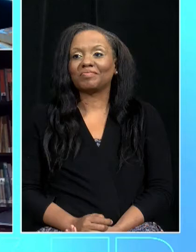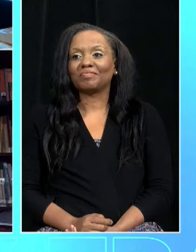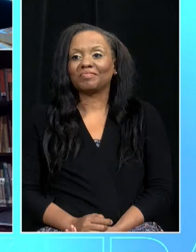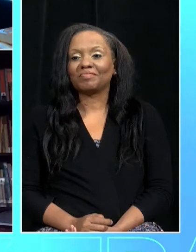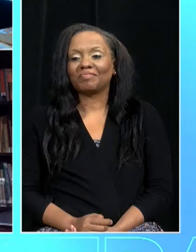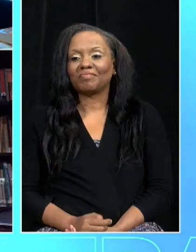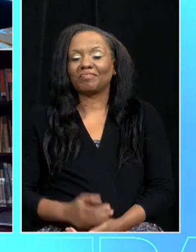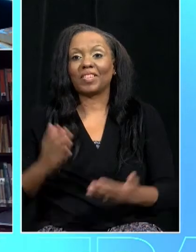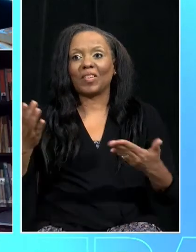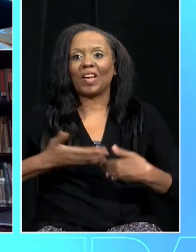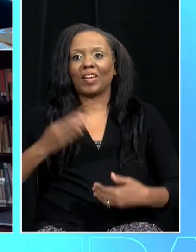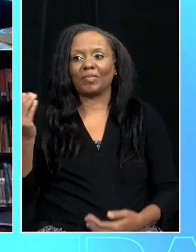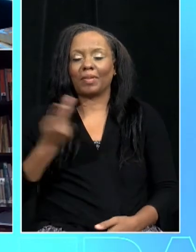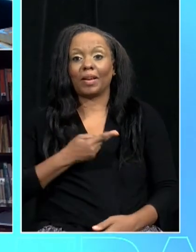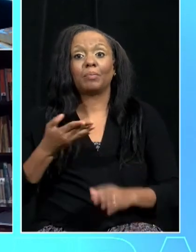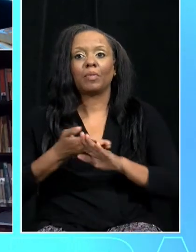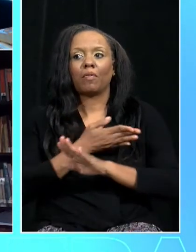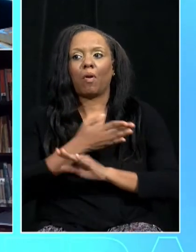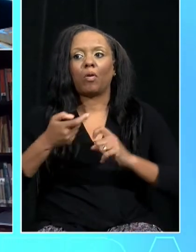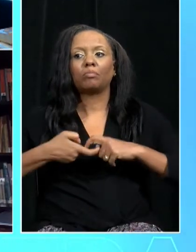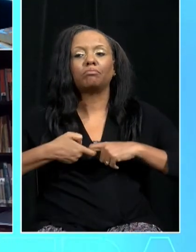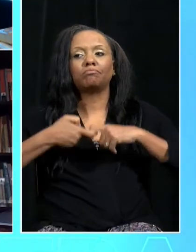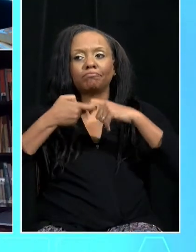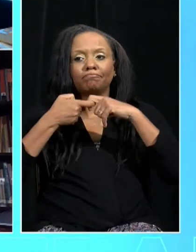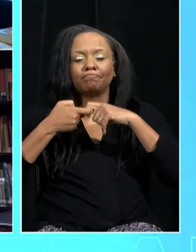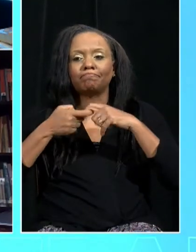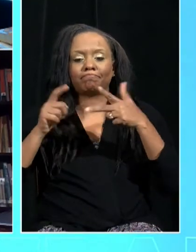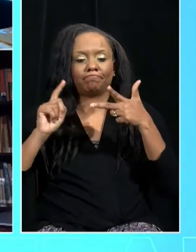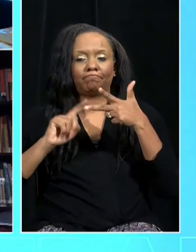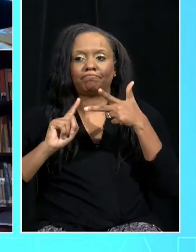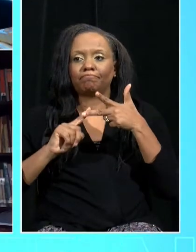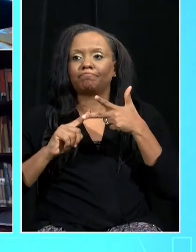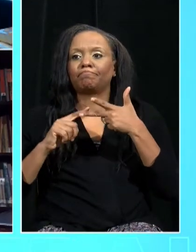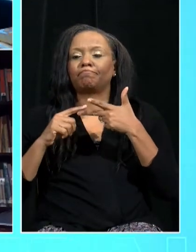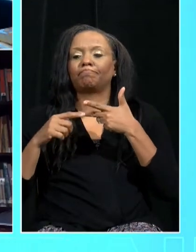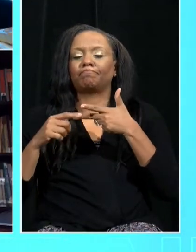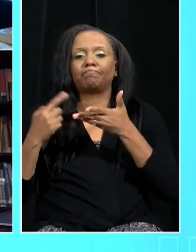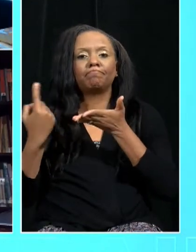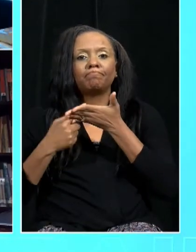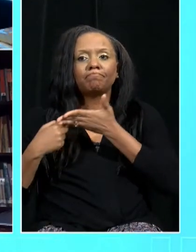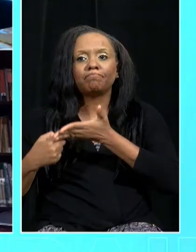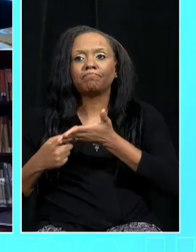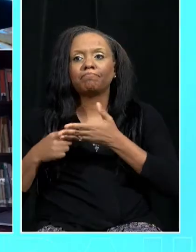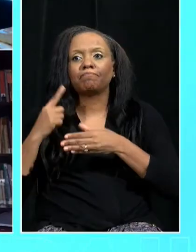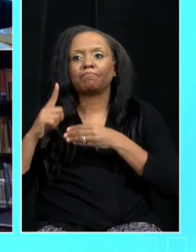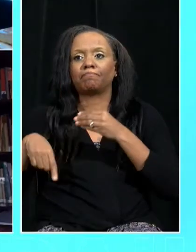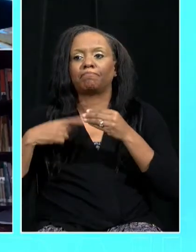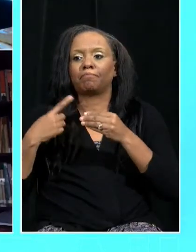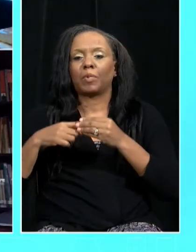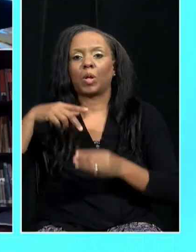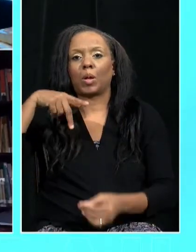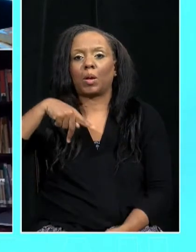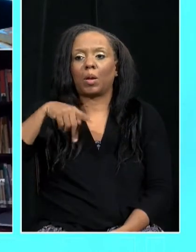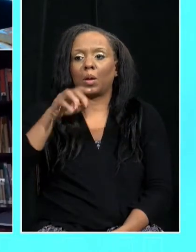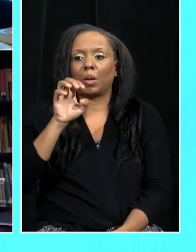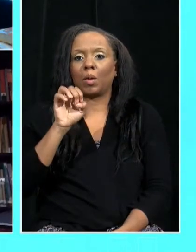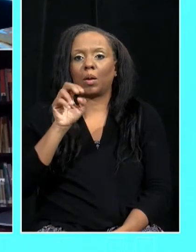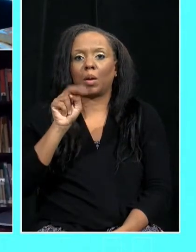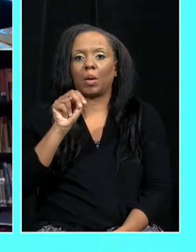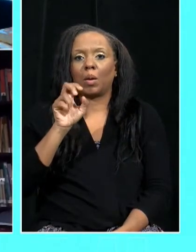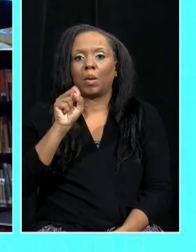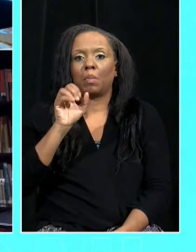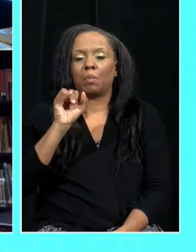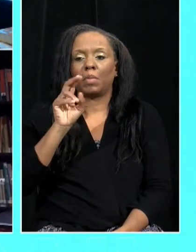And we're back. Just before we went to break, Professor Robinson, we were talking a little bit about looking at the pension, the government pension